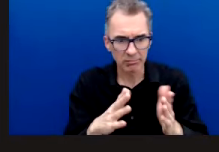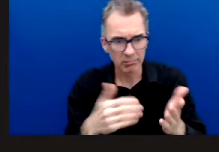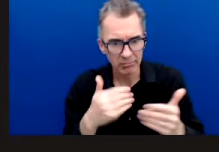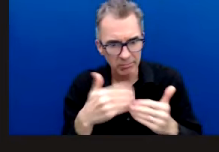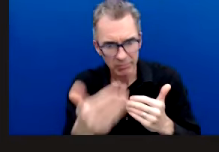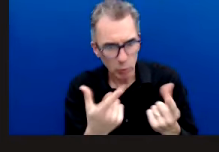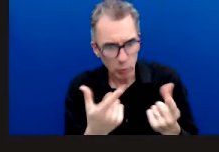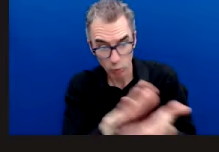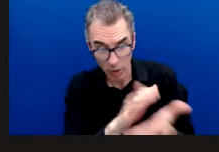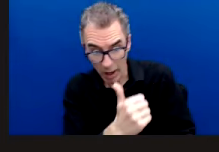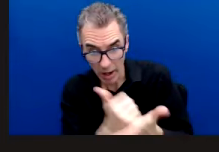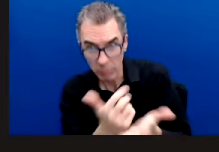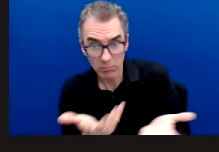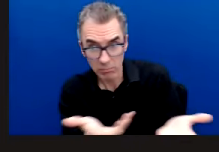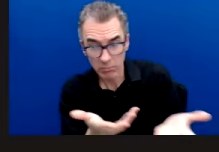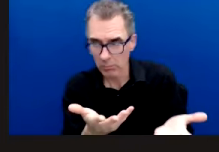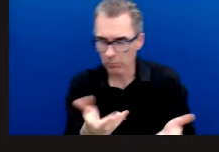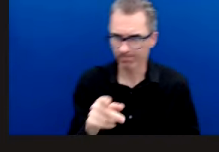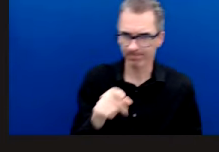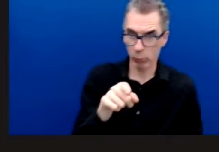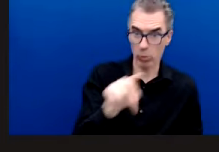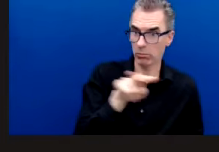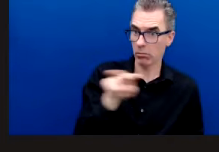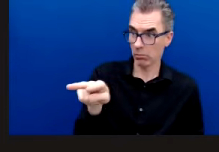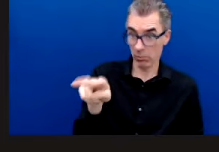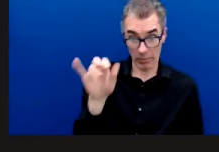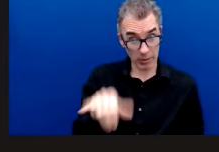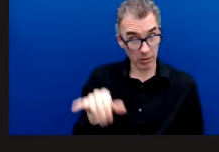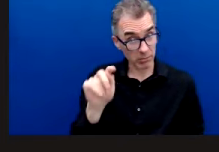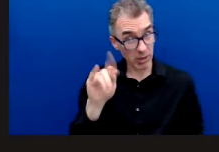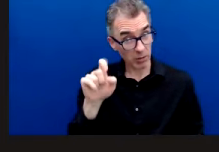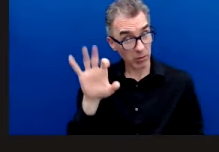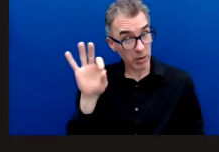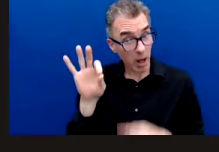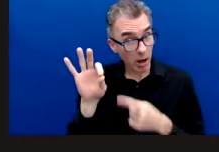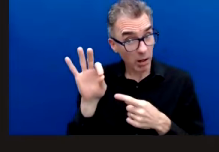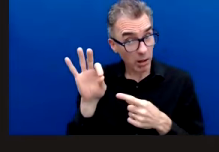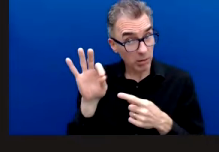in this situation. Is this a Title IX issue, and what do you do?